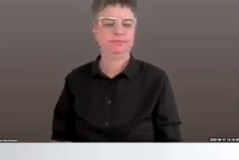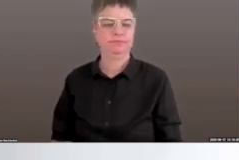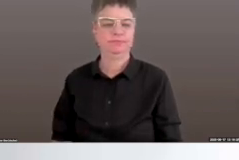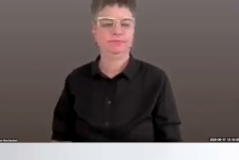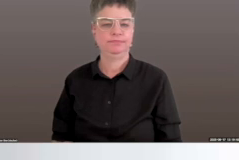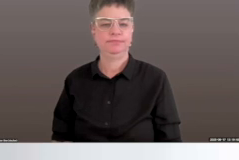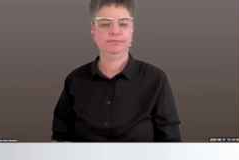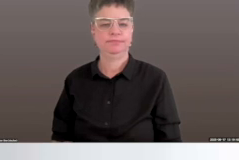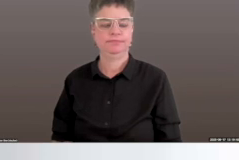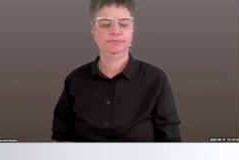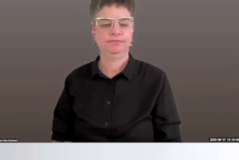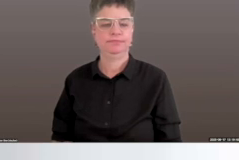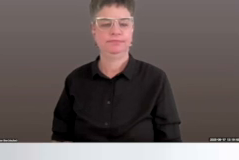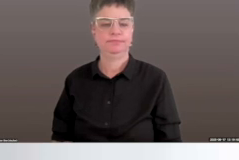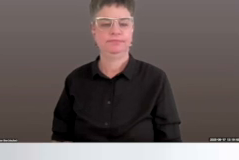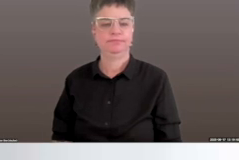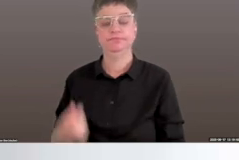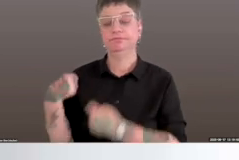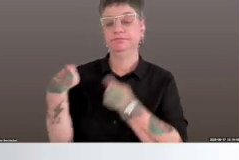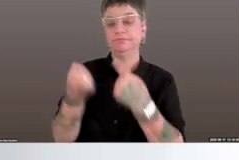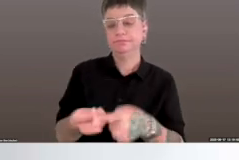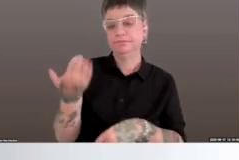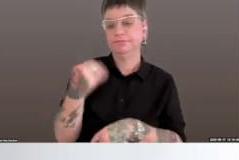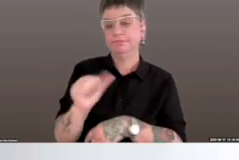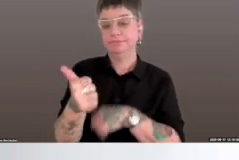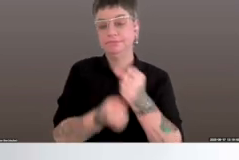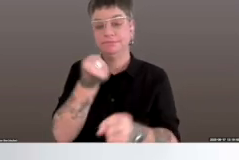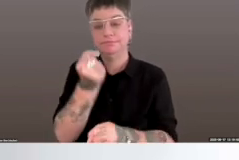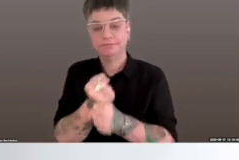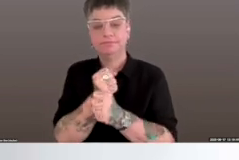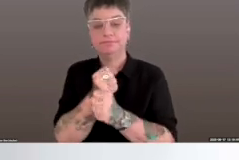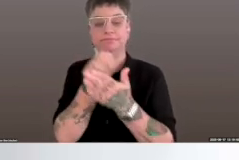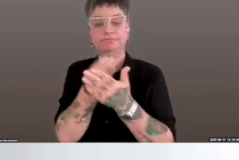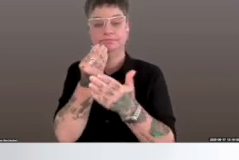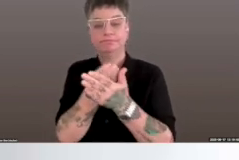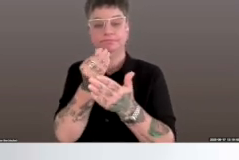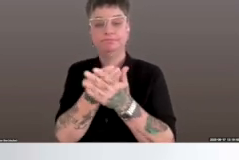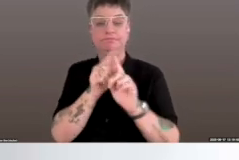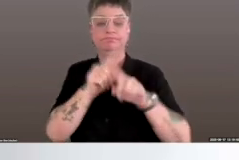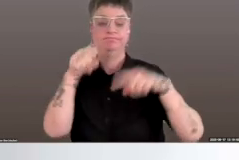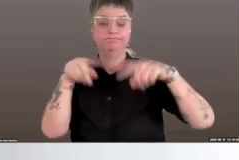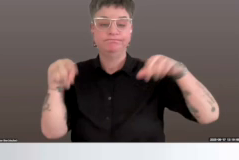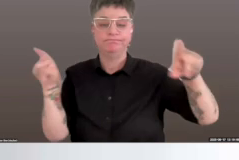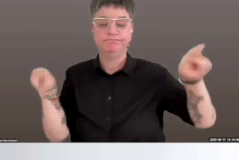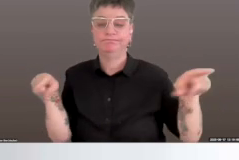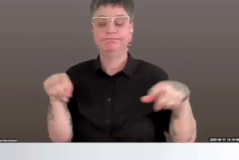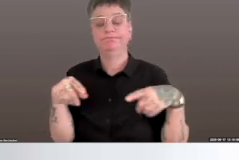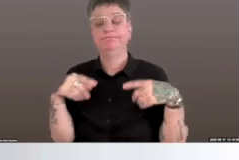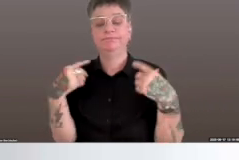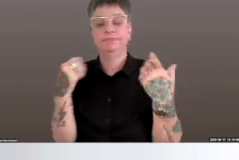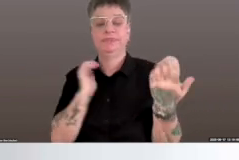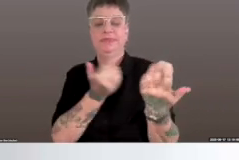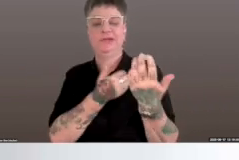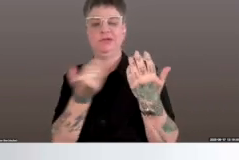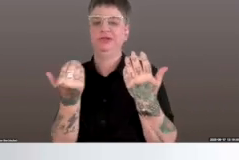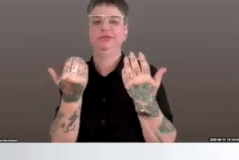Over the past decade, funds allocated to the variety of incentive projects in our portfolio that have